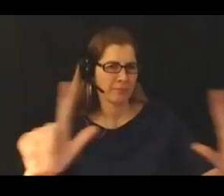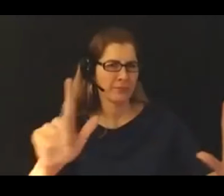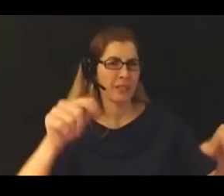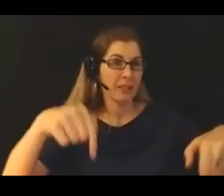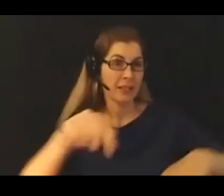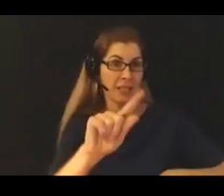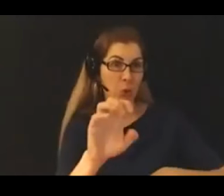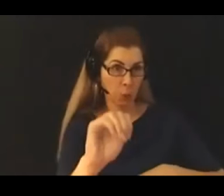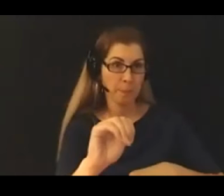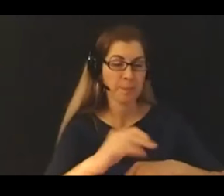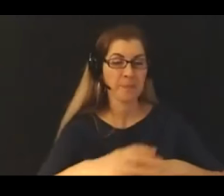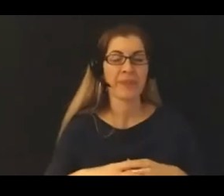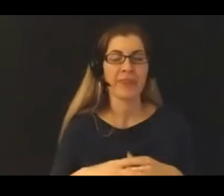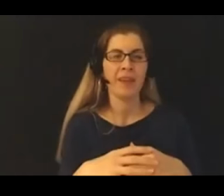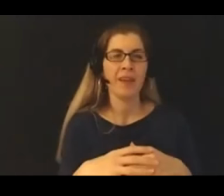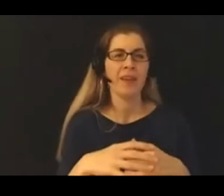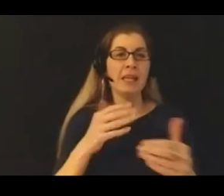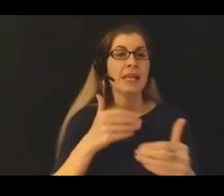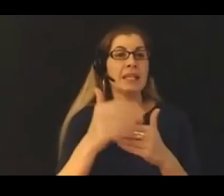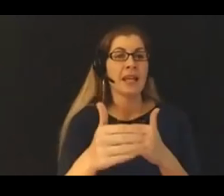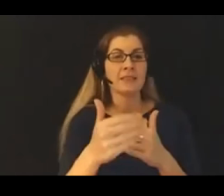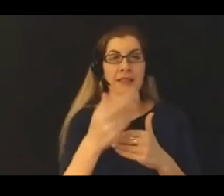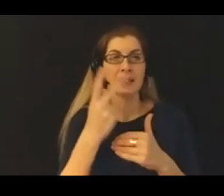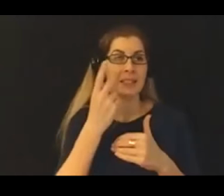Zoom controls. So on the next slide,